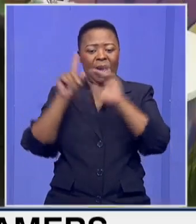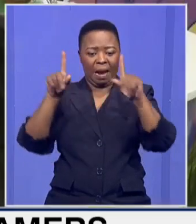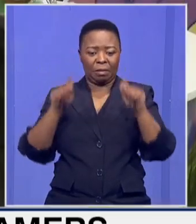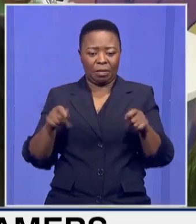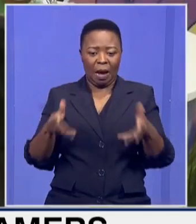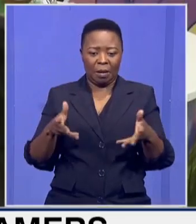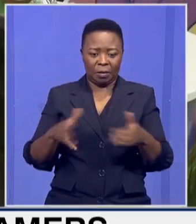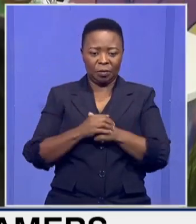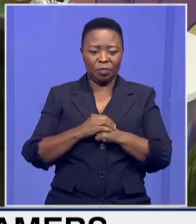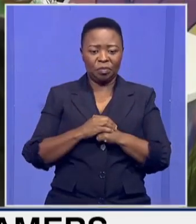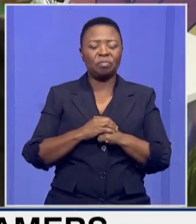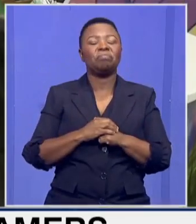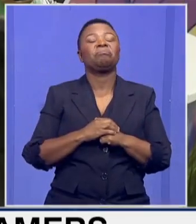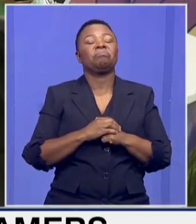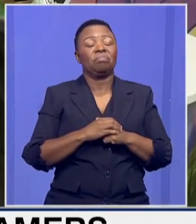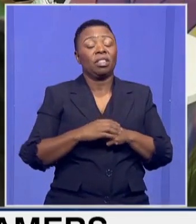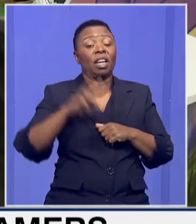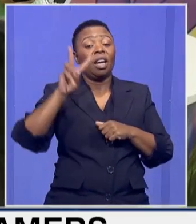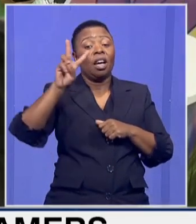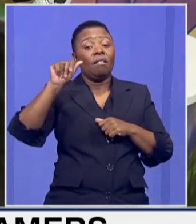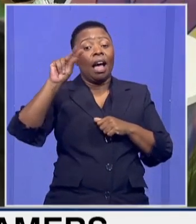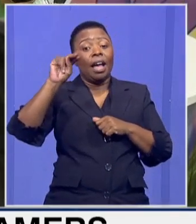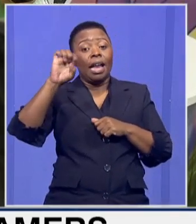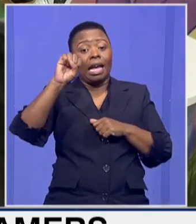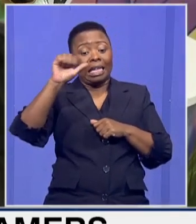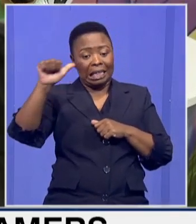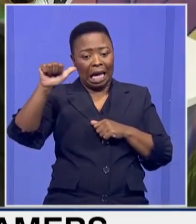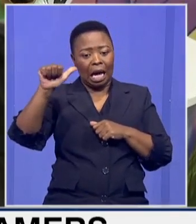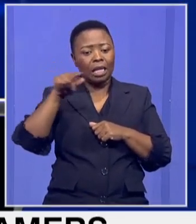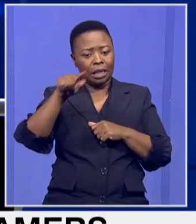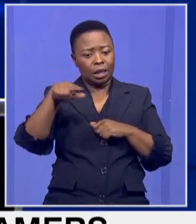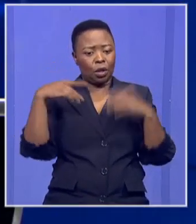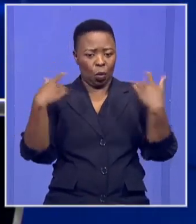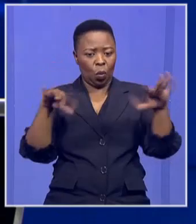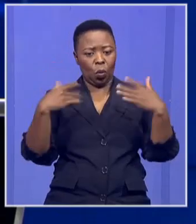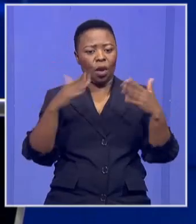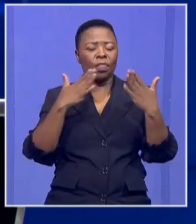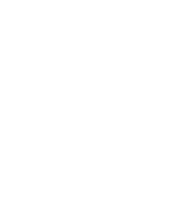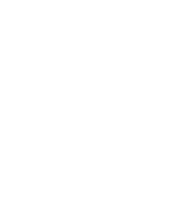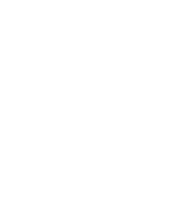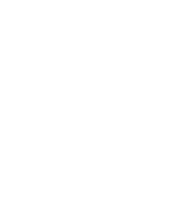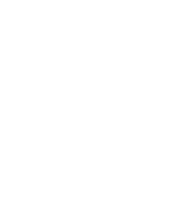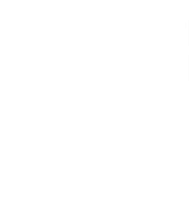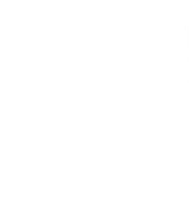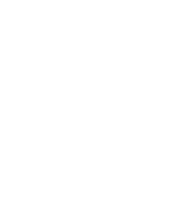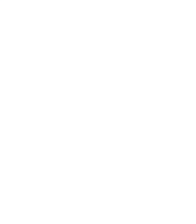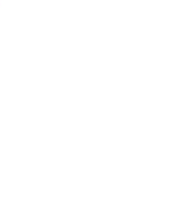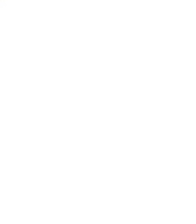Vanessa Poonah watching that story for us. Thanks very much indeed for that update.